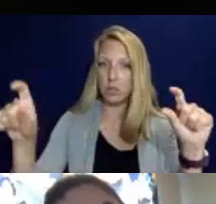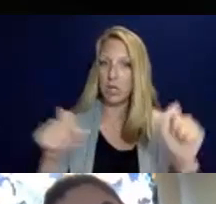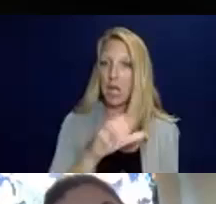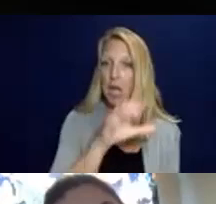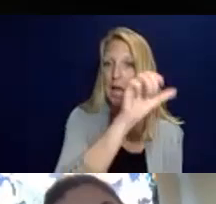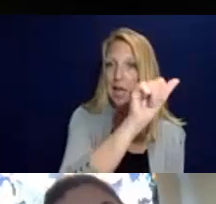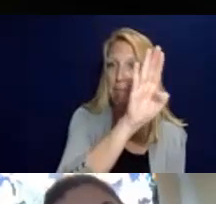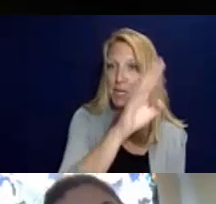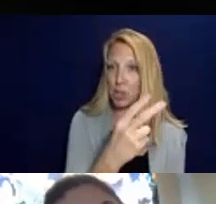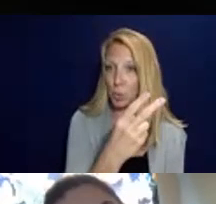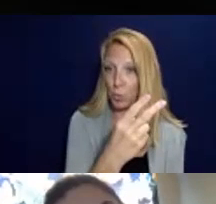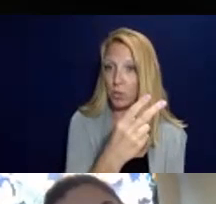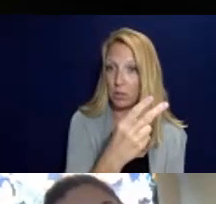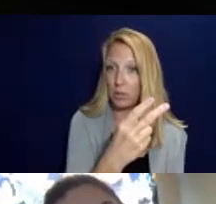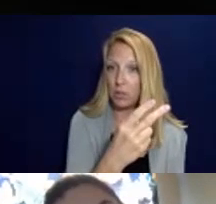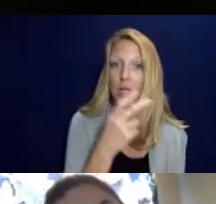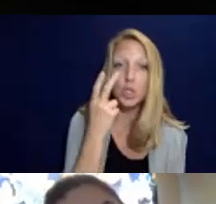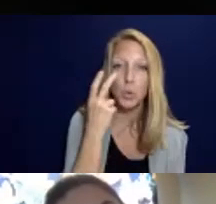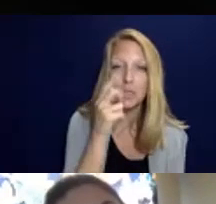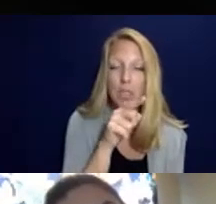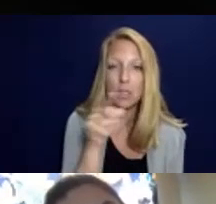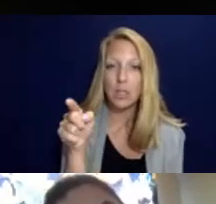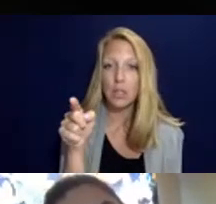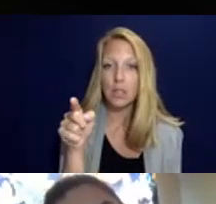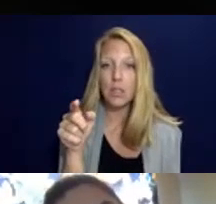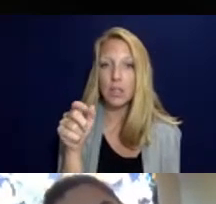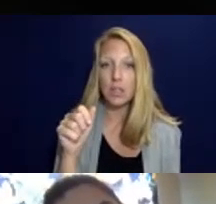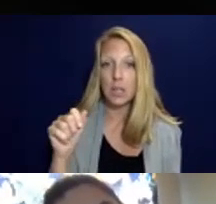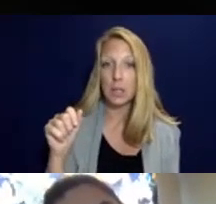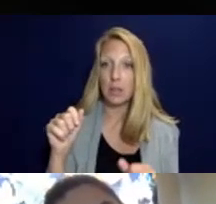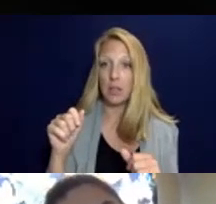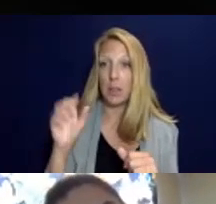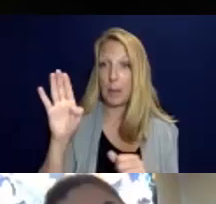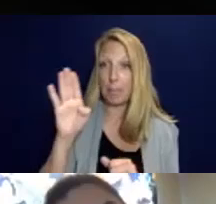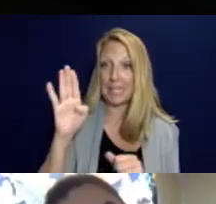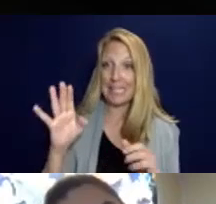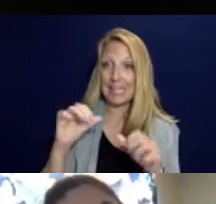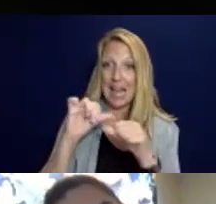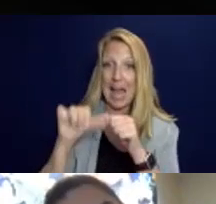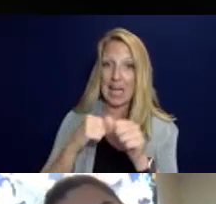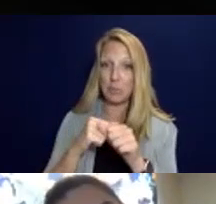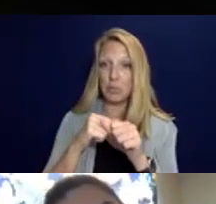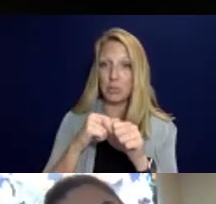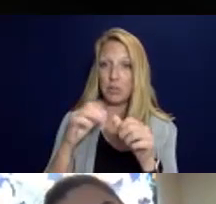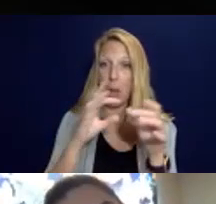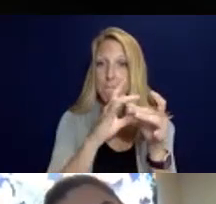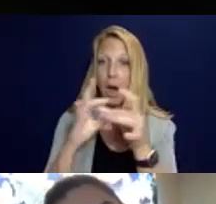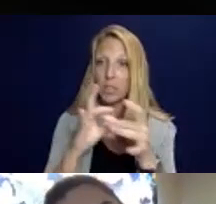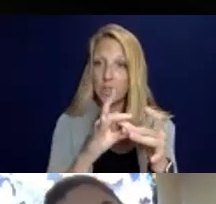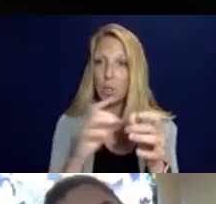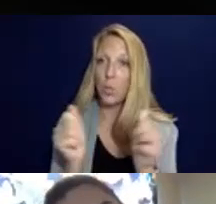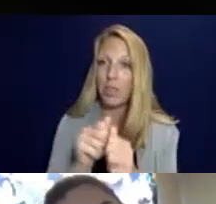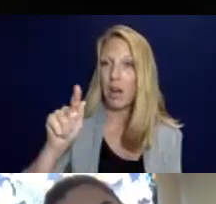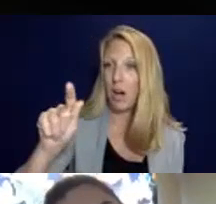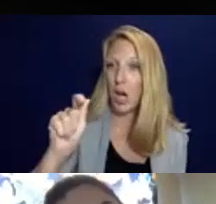AB2, there's a bond angle between the B components, or the B atoms, of 180 degrees, okay? And